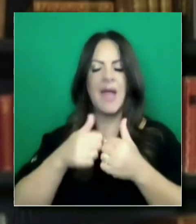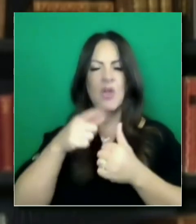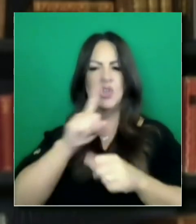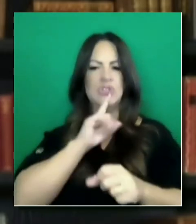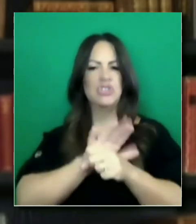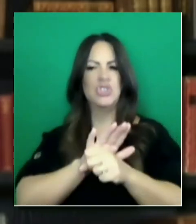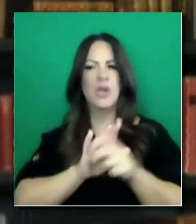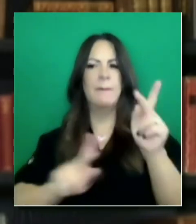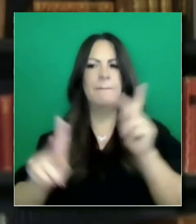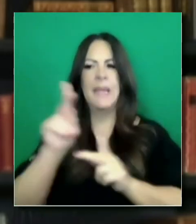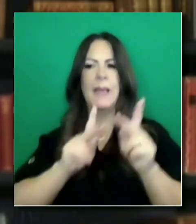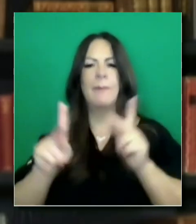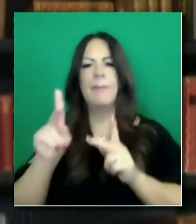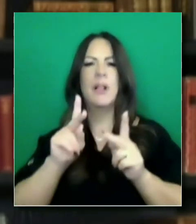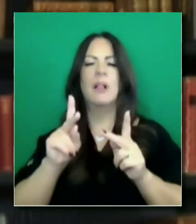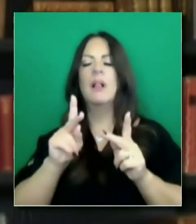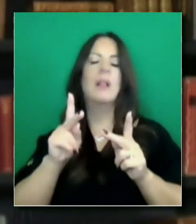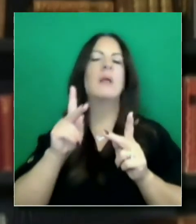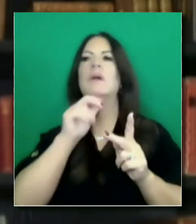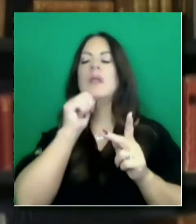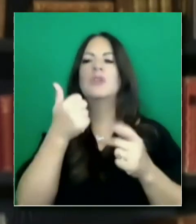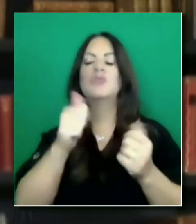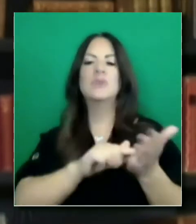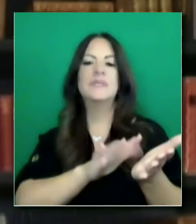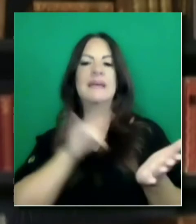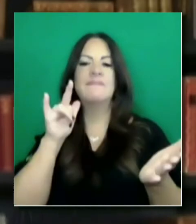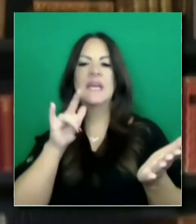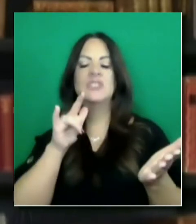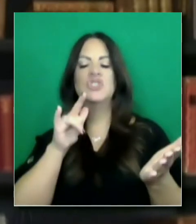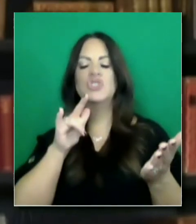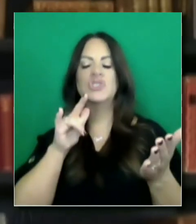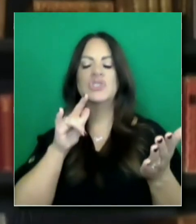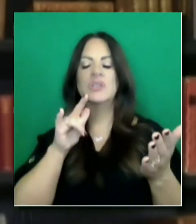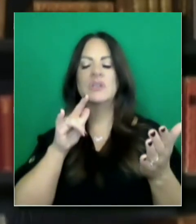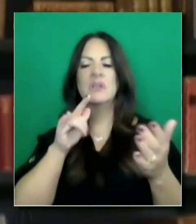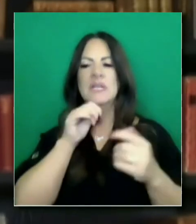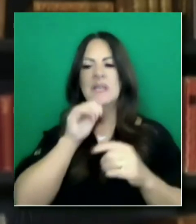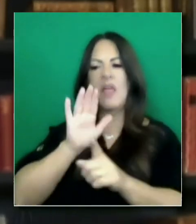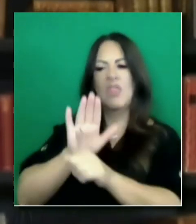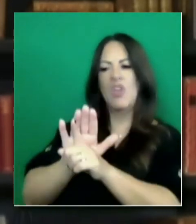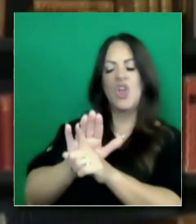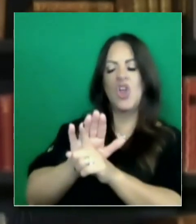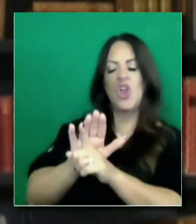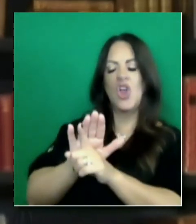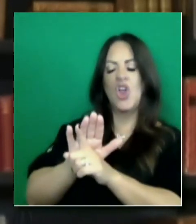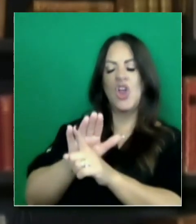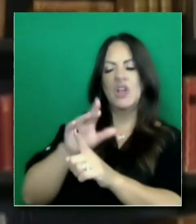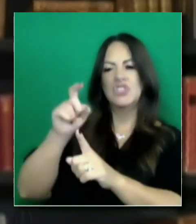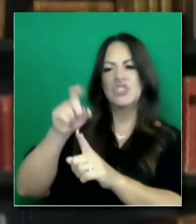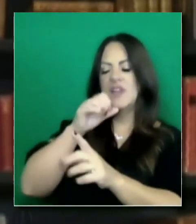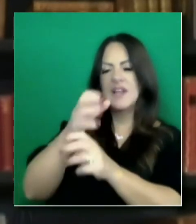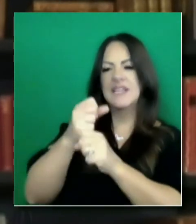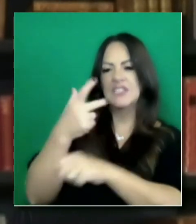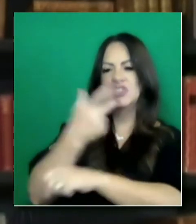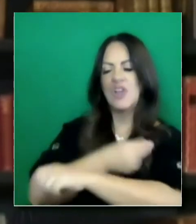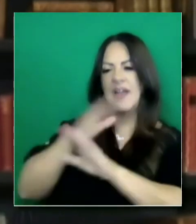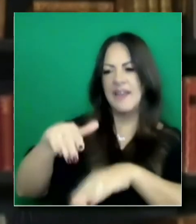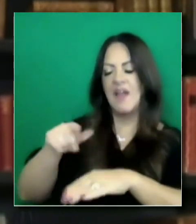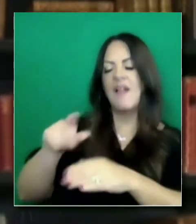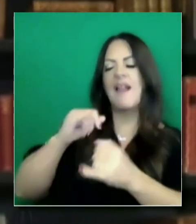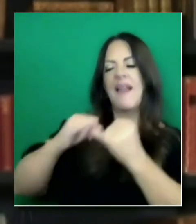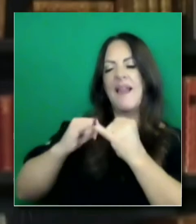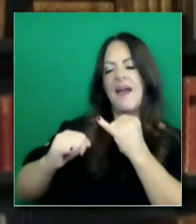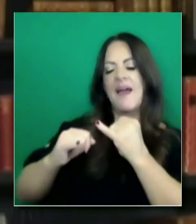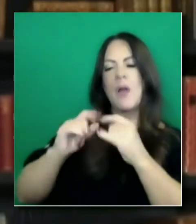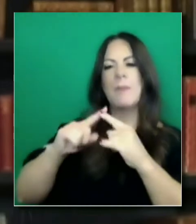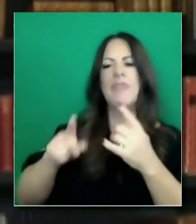people aren't sort of gaming the system in terms of the vaccine hierarchy? Yeah, no, I appreciate the question, Jeremy. And we've been asking that ourselves for weeks